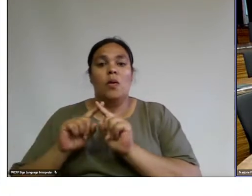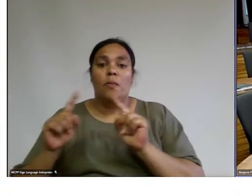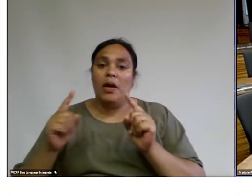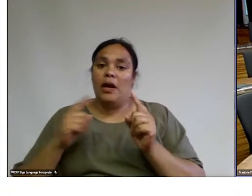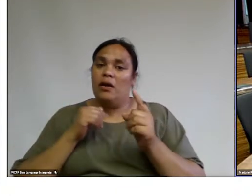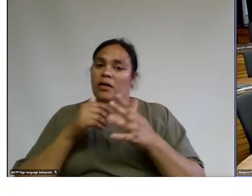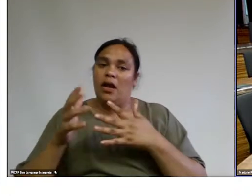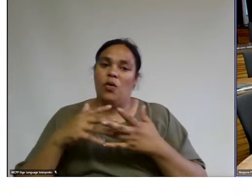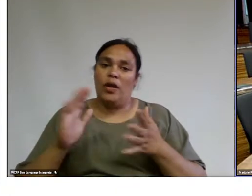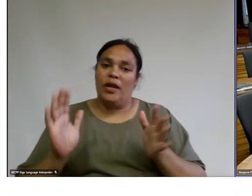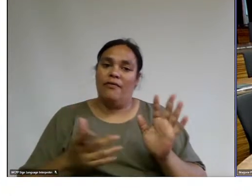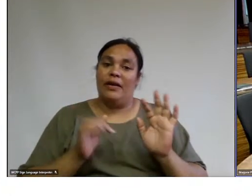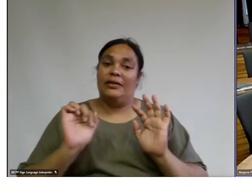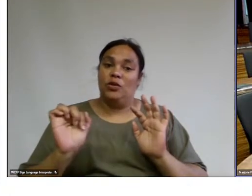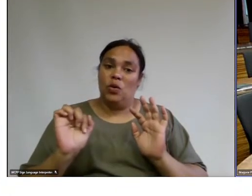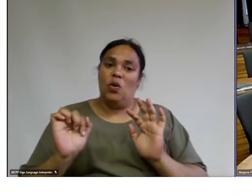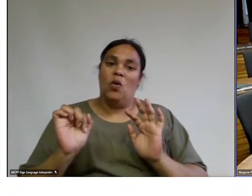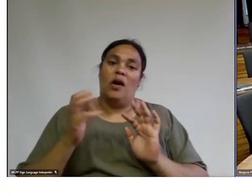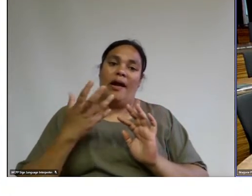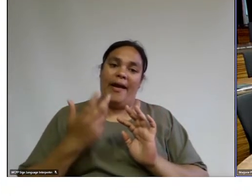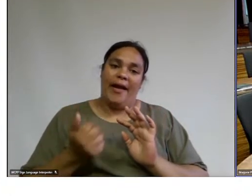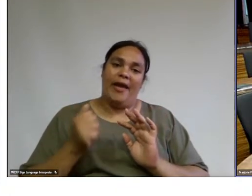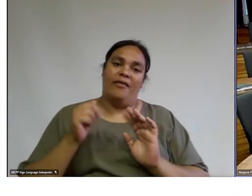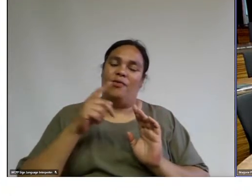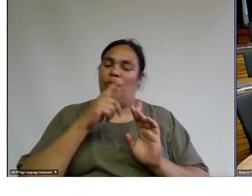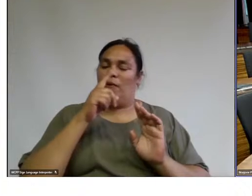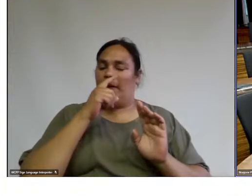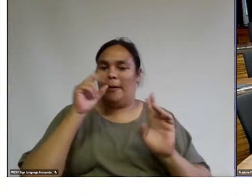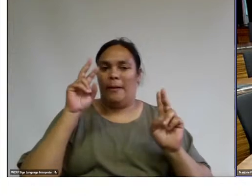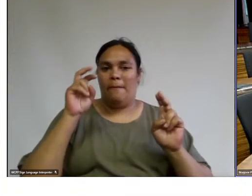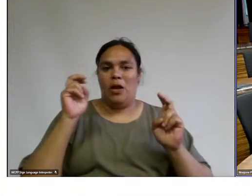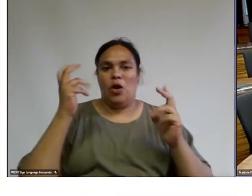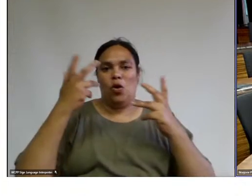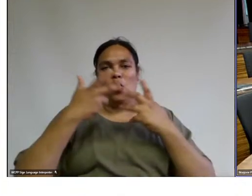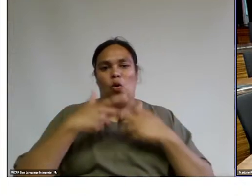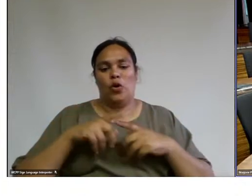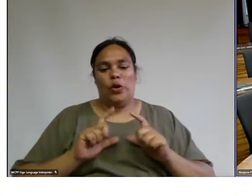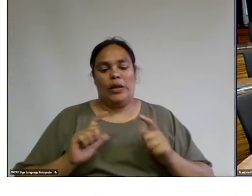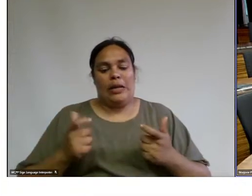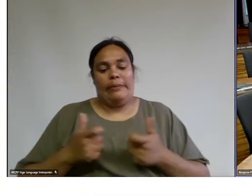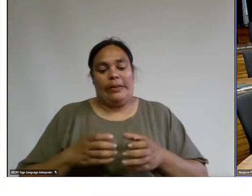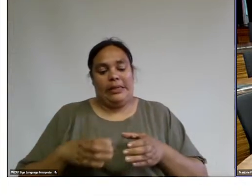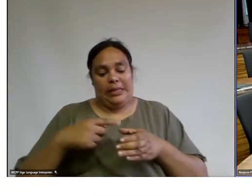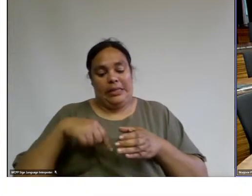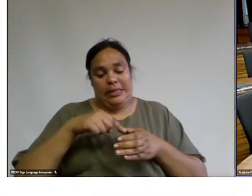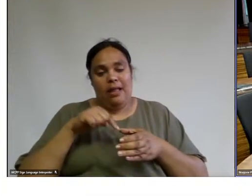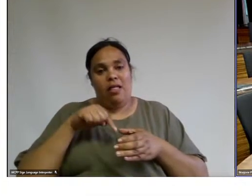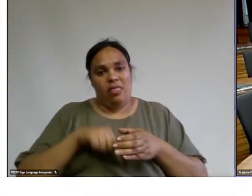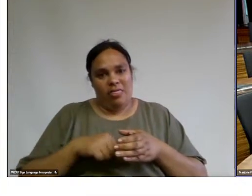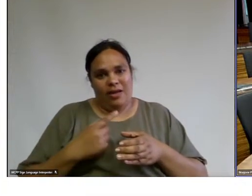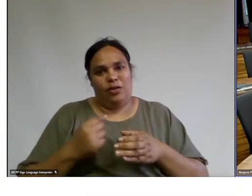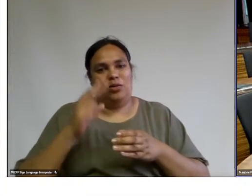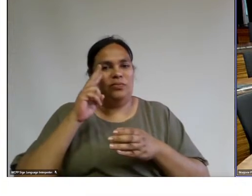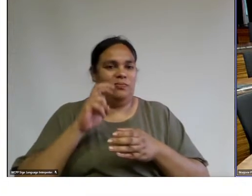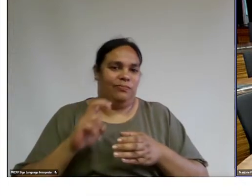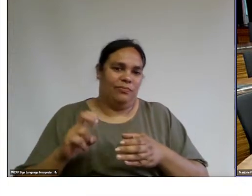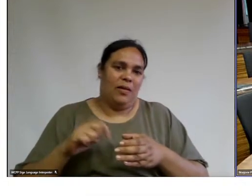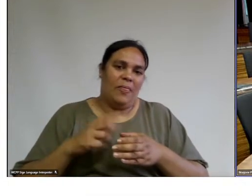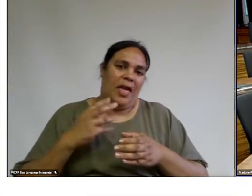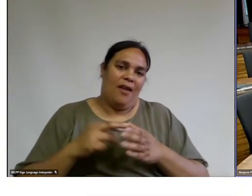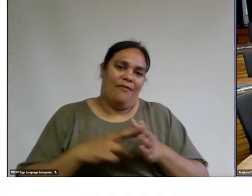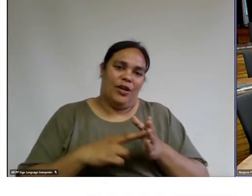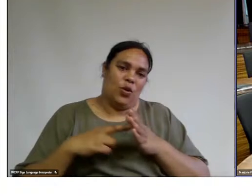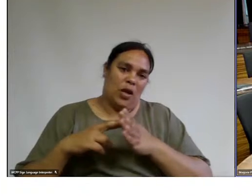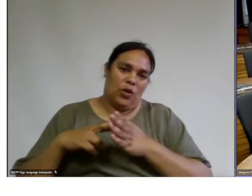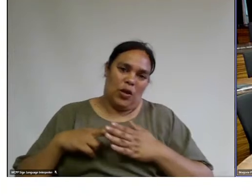However, Provincial Treasury, to my mind, has what they call a condemnation committee, and then they have some requirements that we